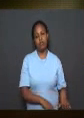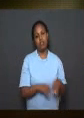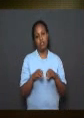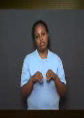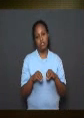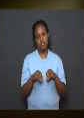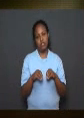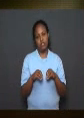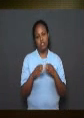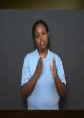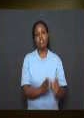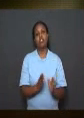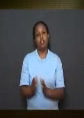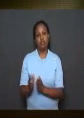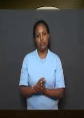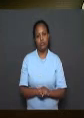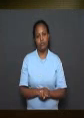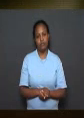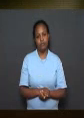Students, let's get ready.